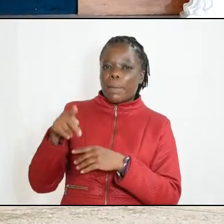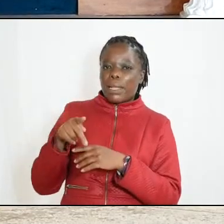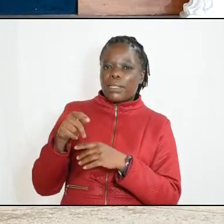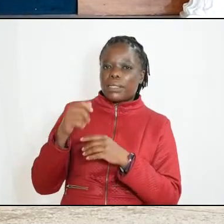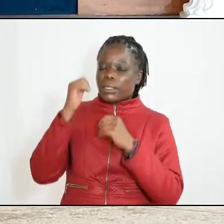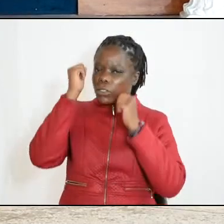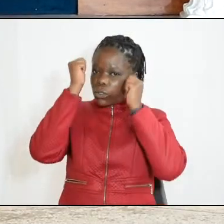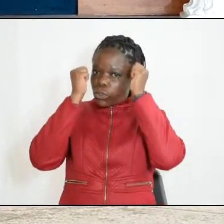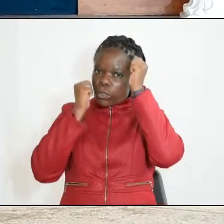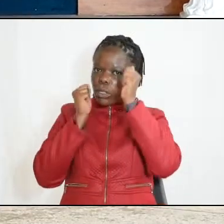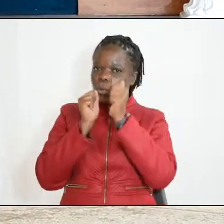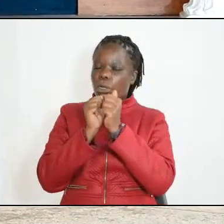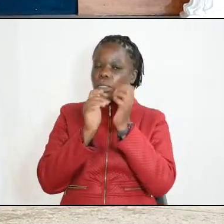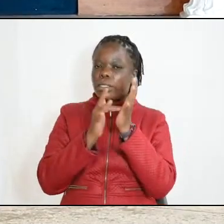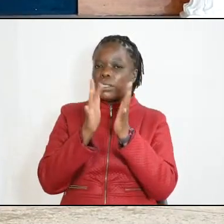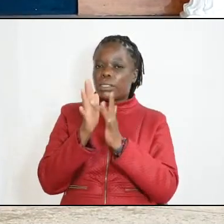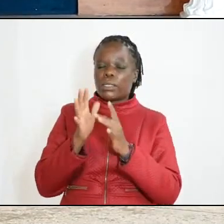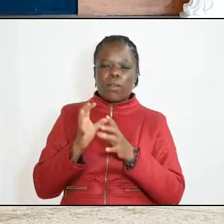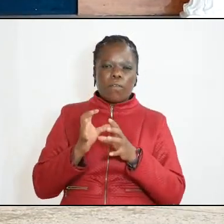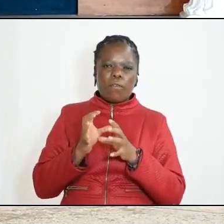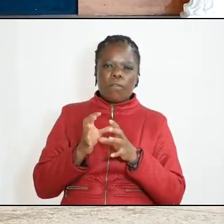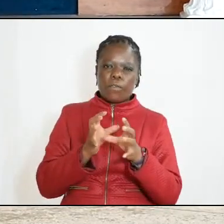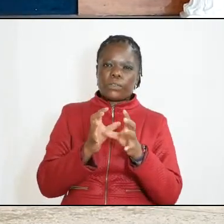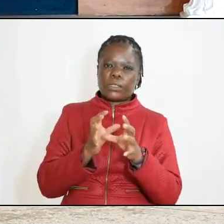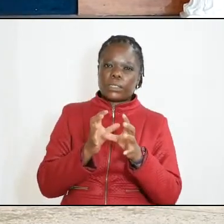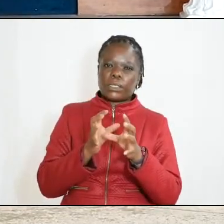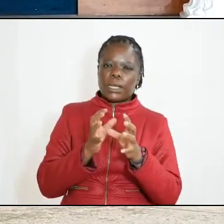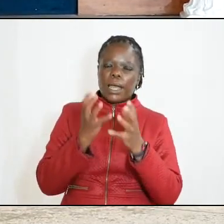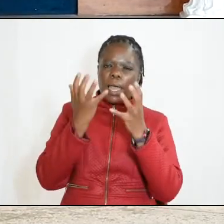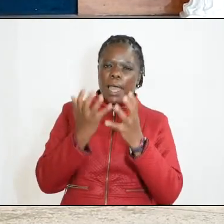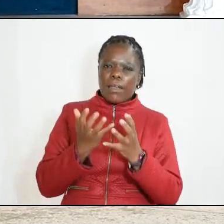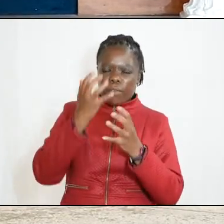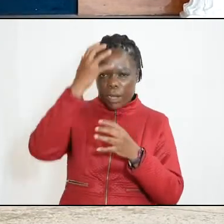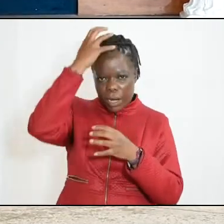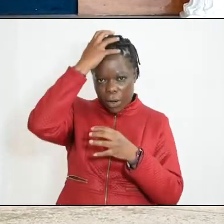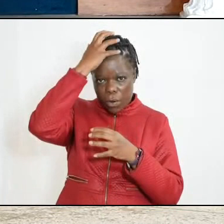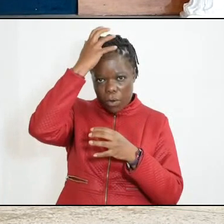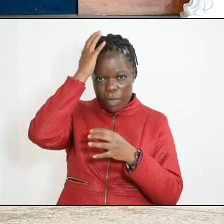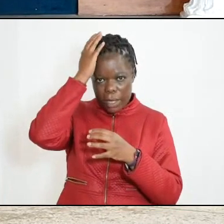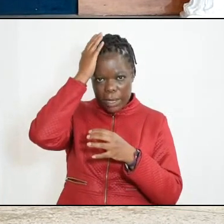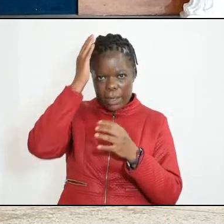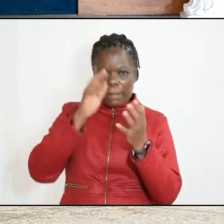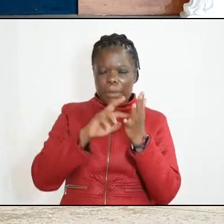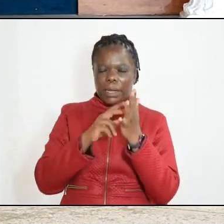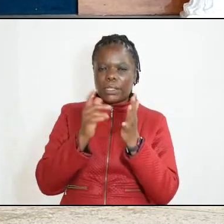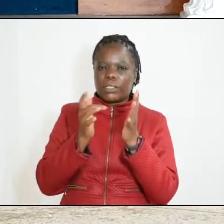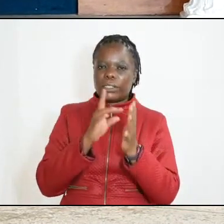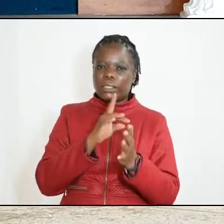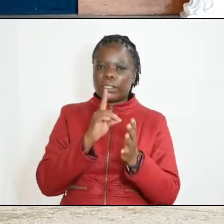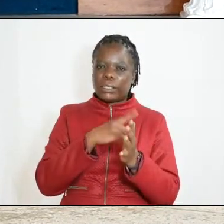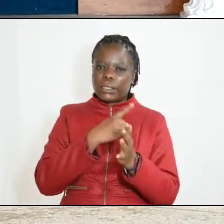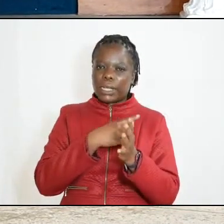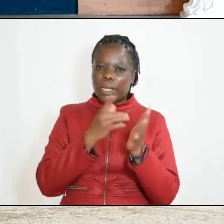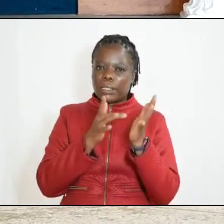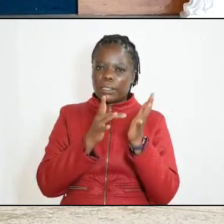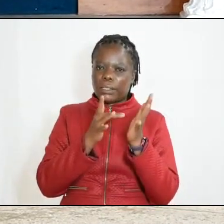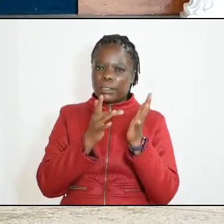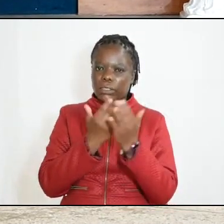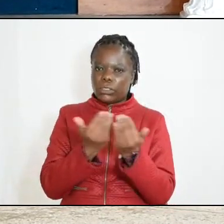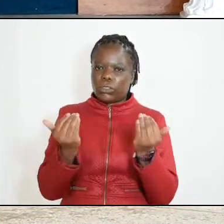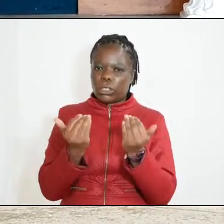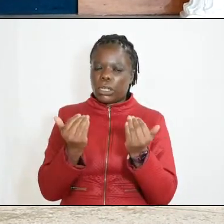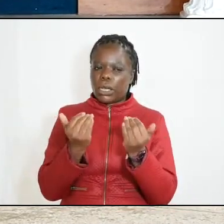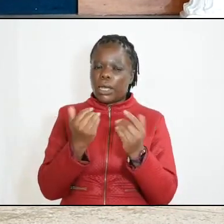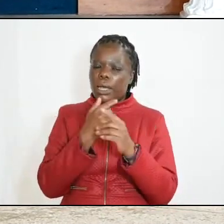soldiers whip Jesus and force a thorny crown on his head. Dear children, despite all this anguish and